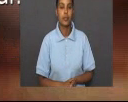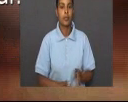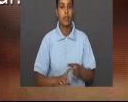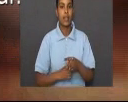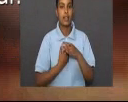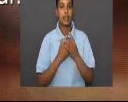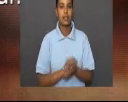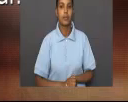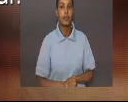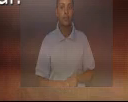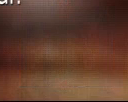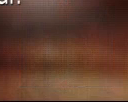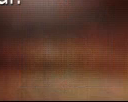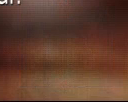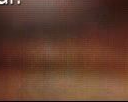Begin.